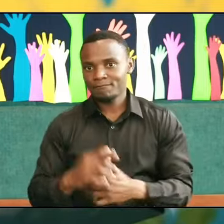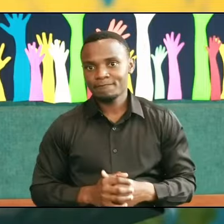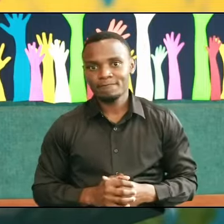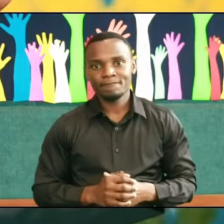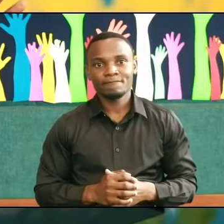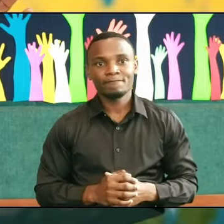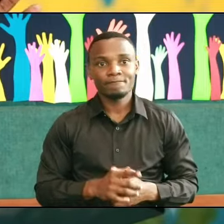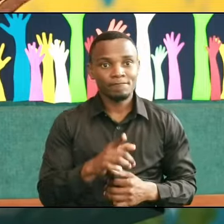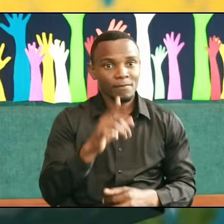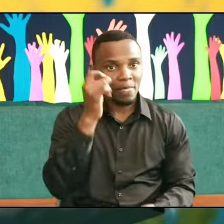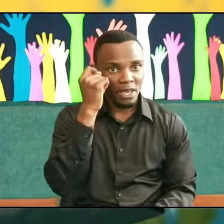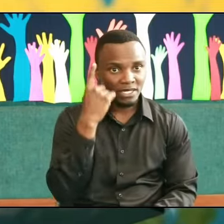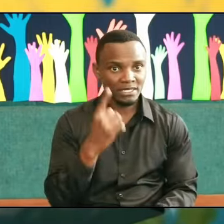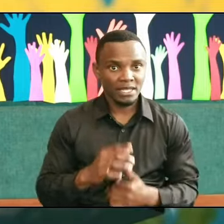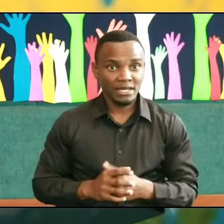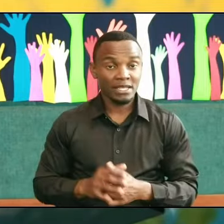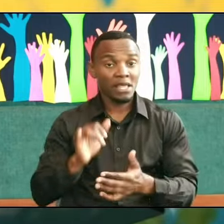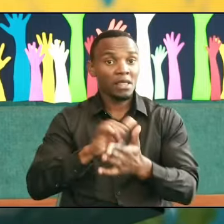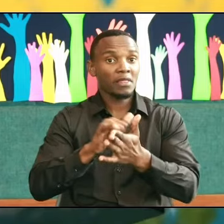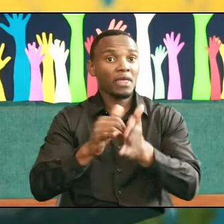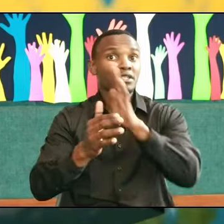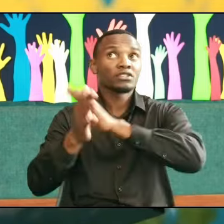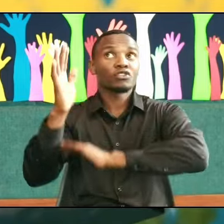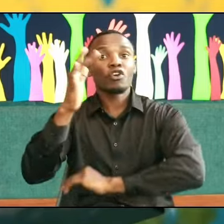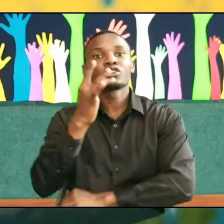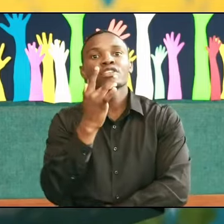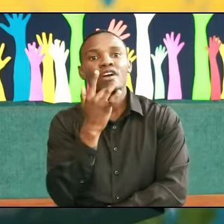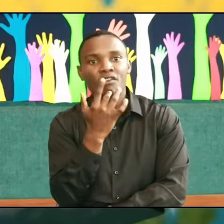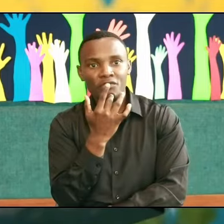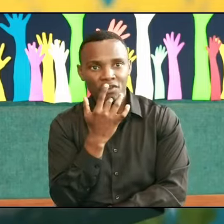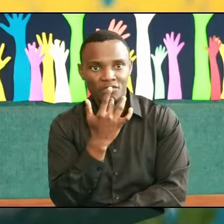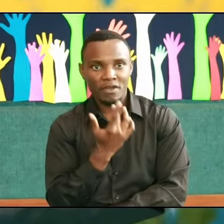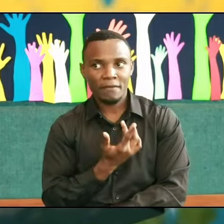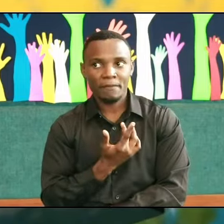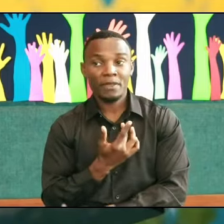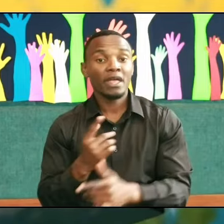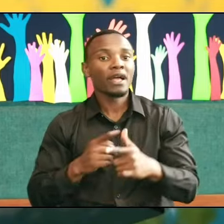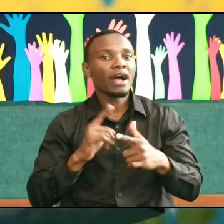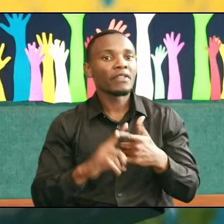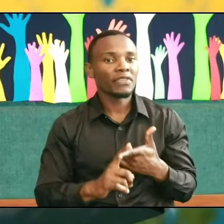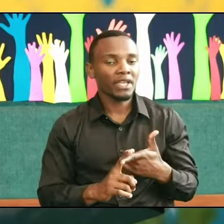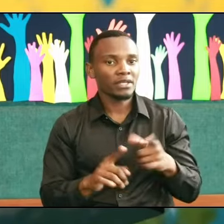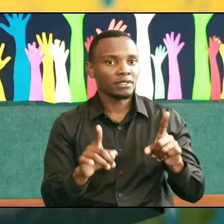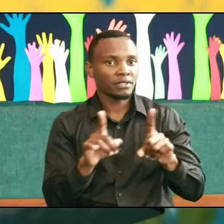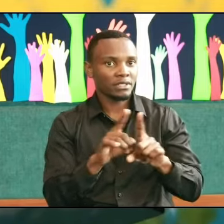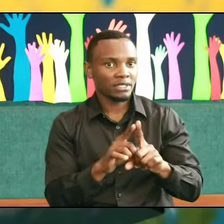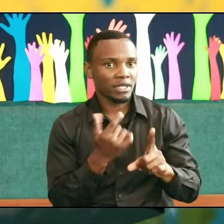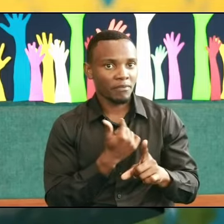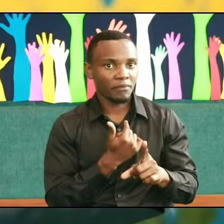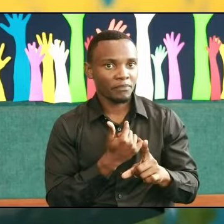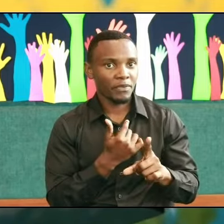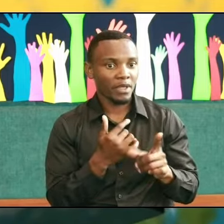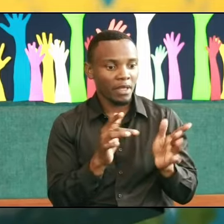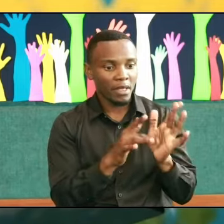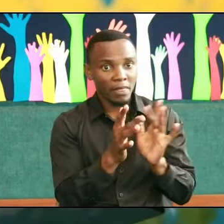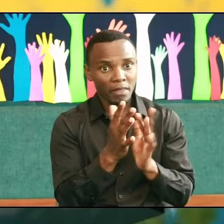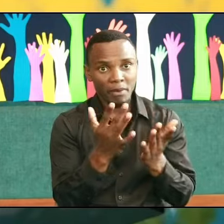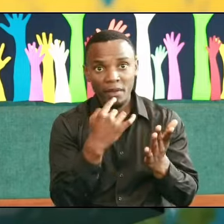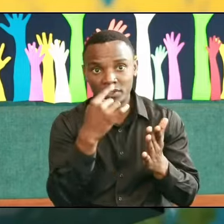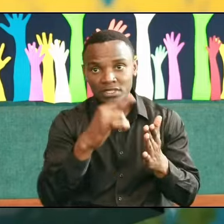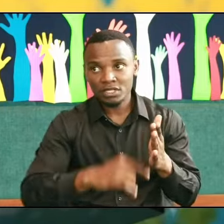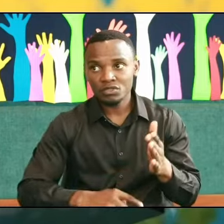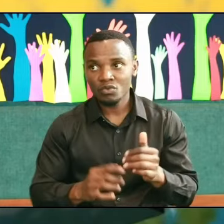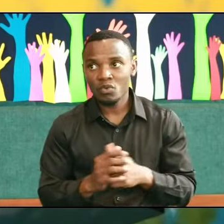Are you there with me? That is God's favor, my brothers and sisters. And then the Bible goes on to say, weeping